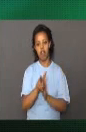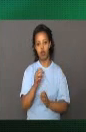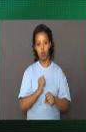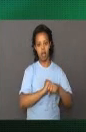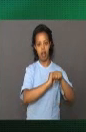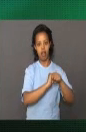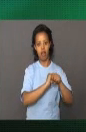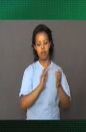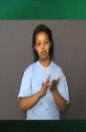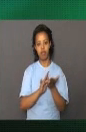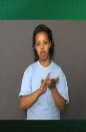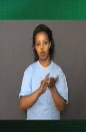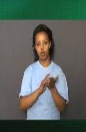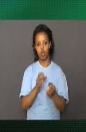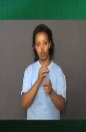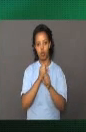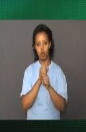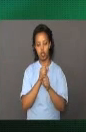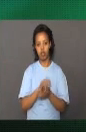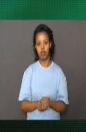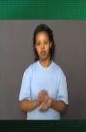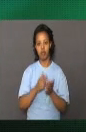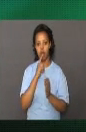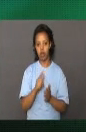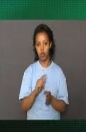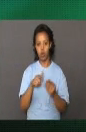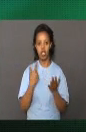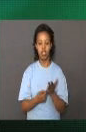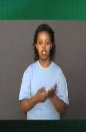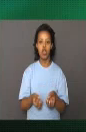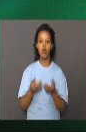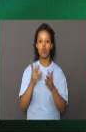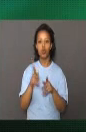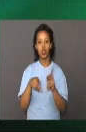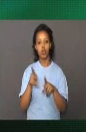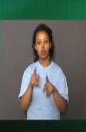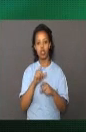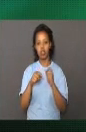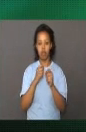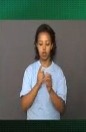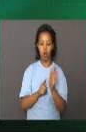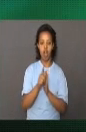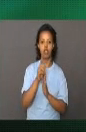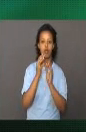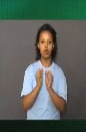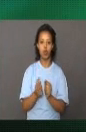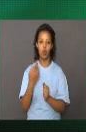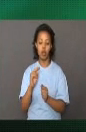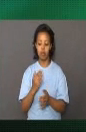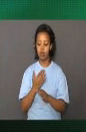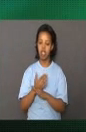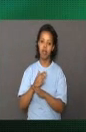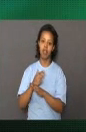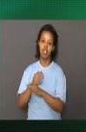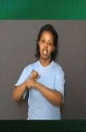virus. A vaccine would make people immune to the virus. If